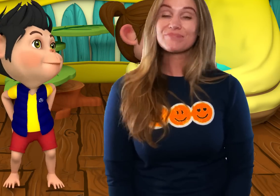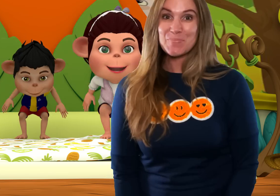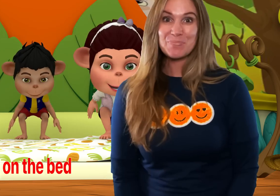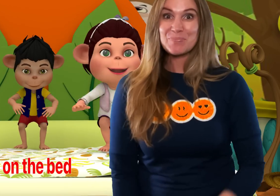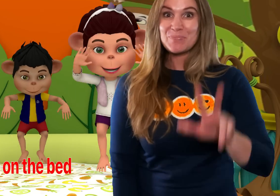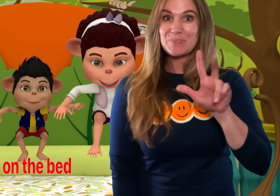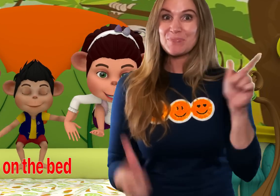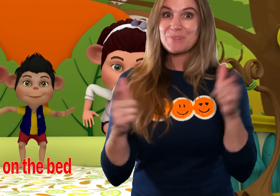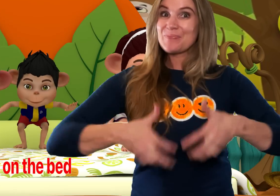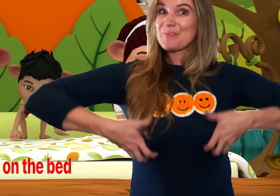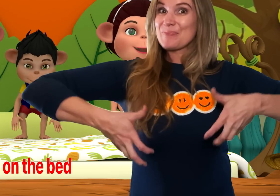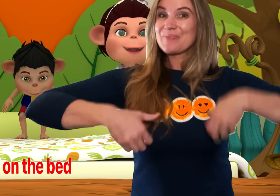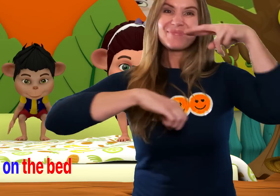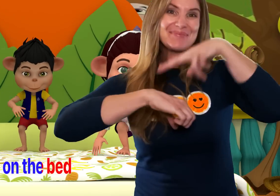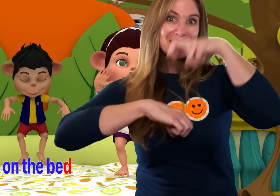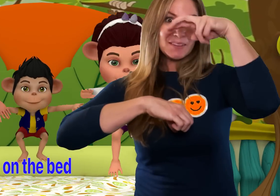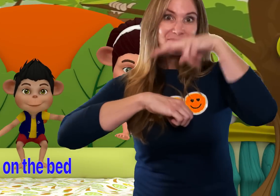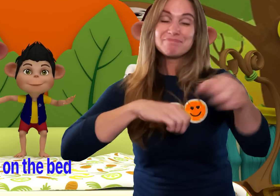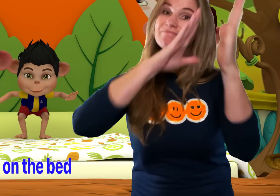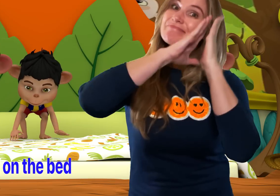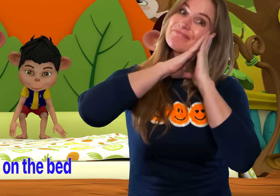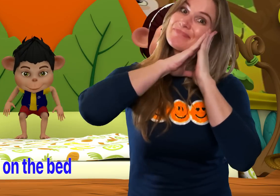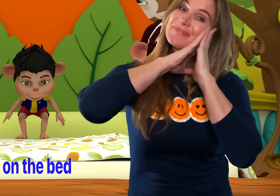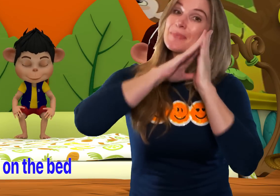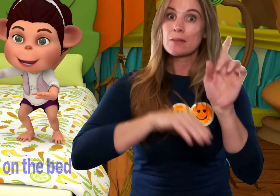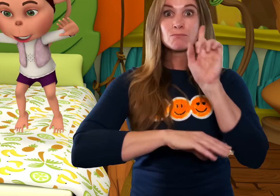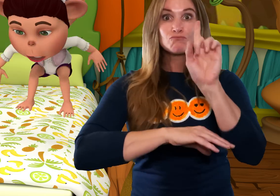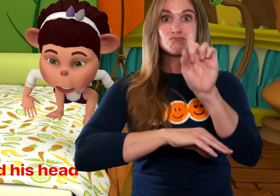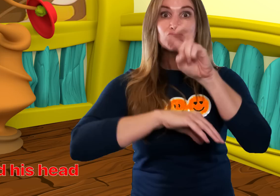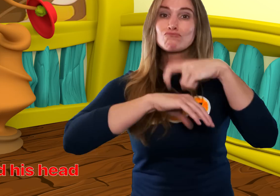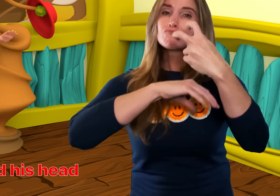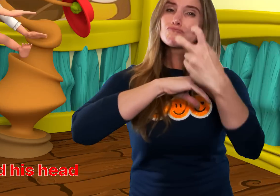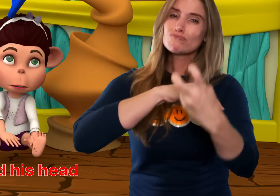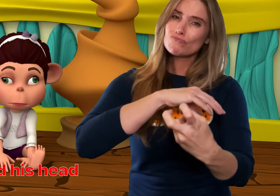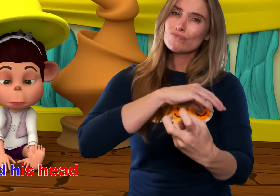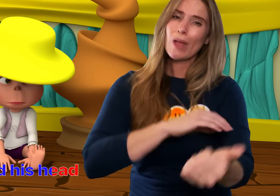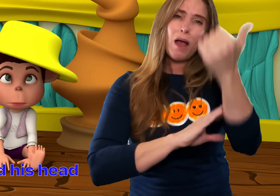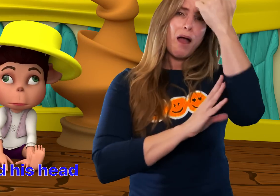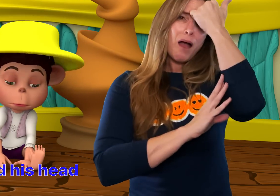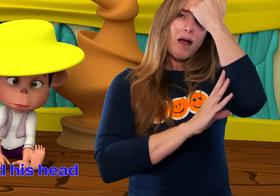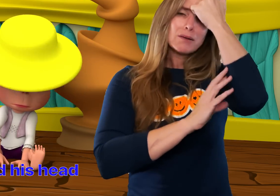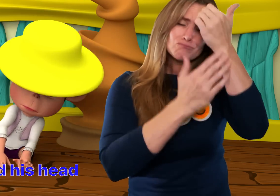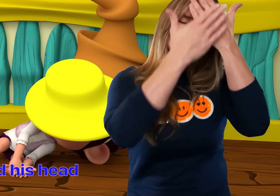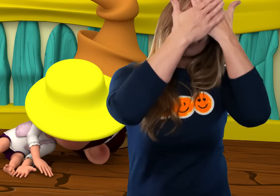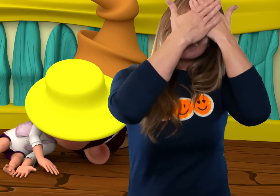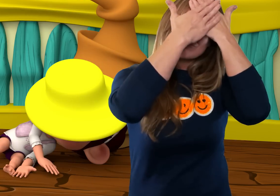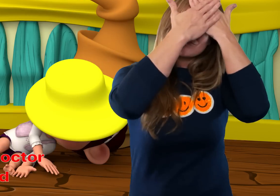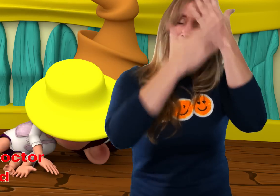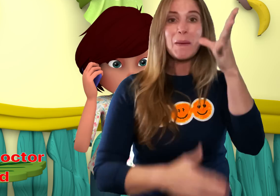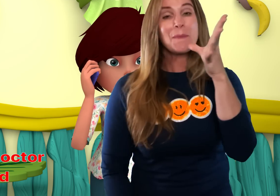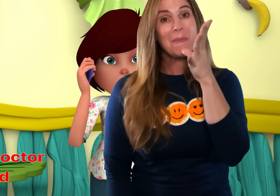bed three little monkeys jumping on the bed one fell off and bumped